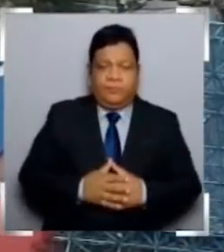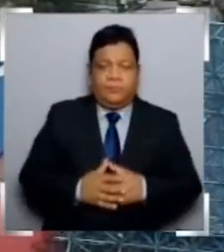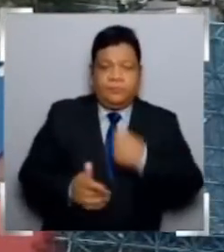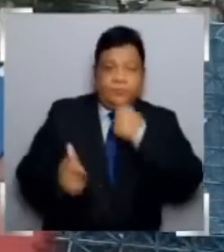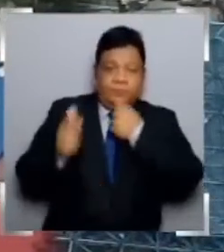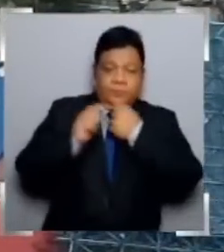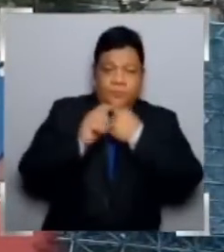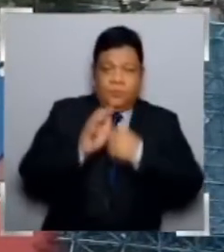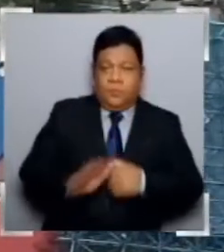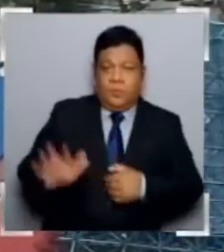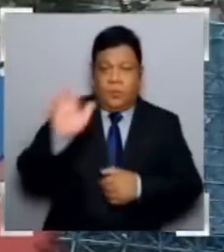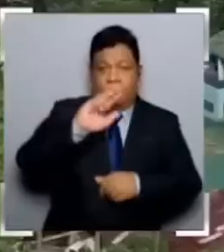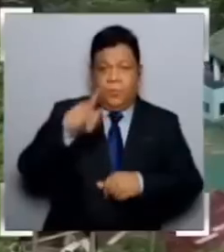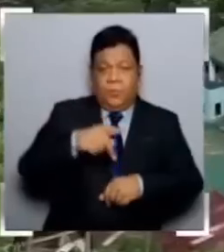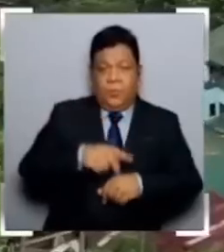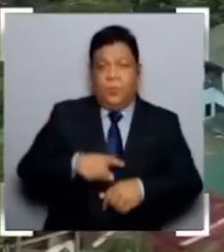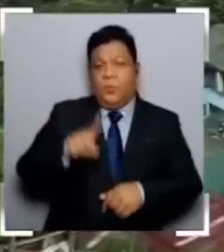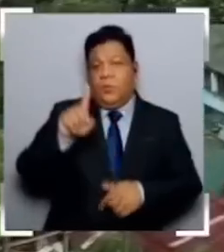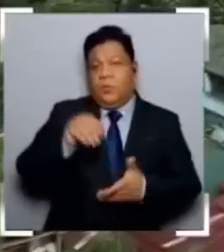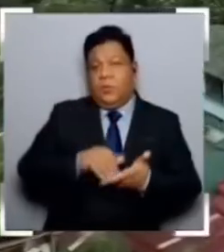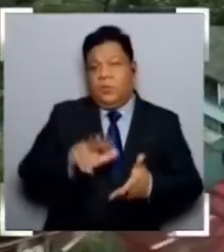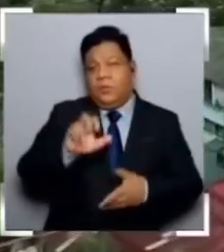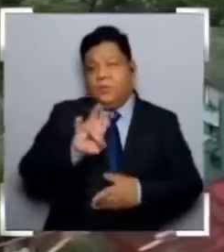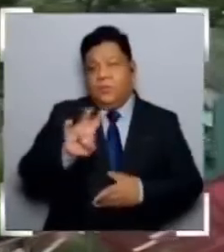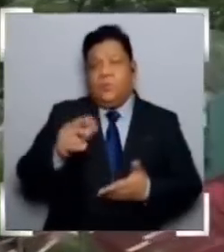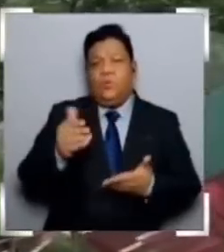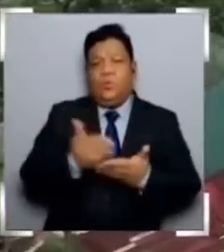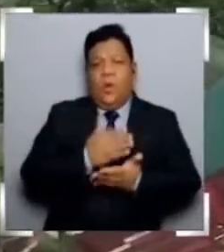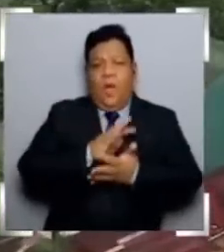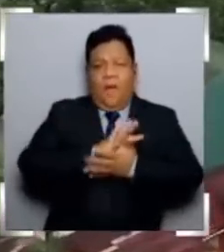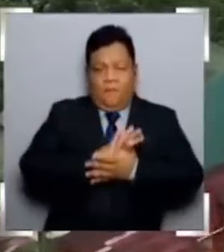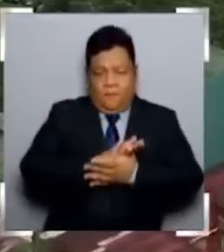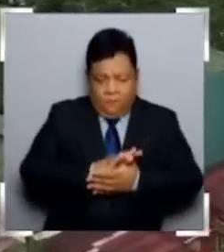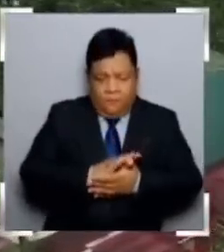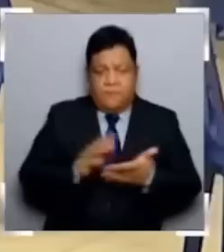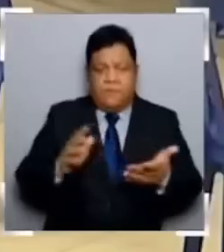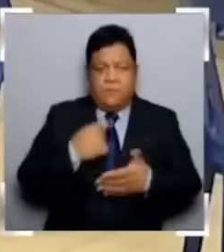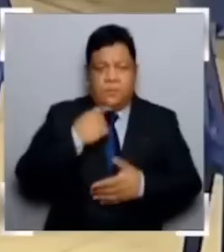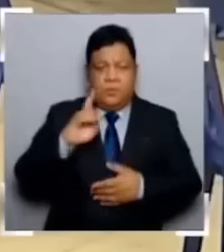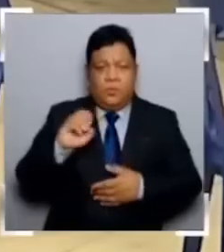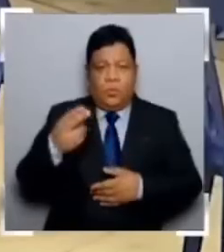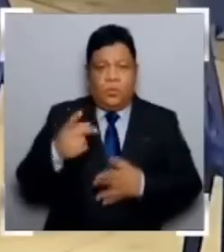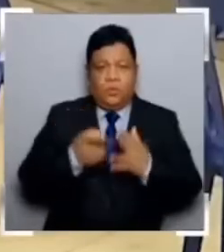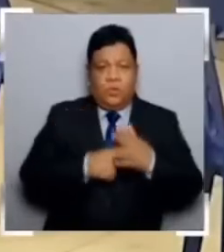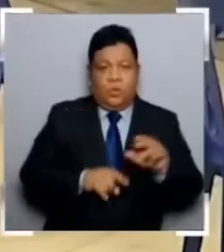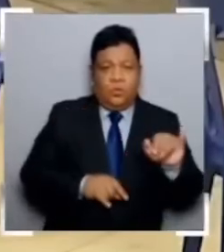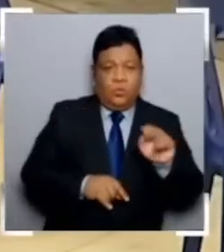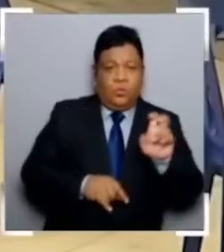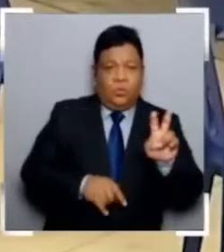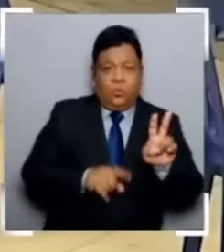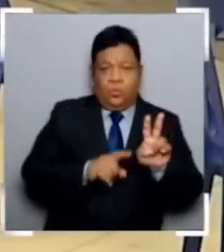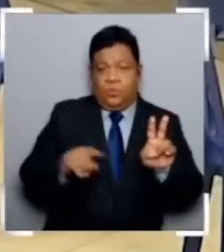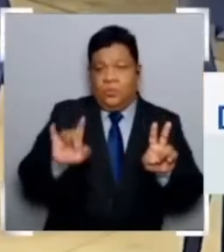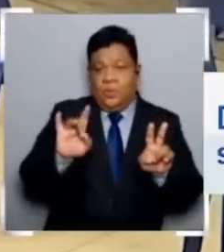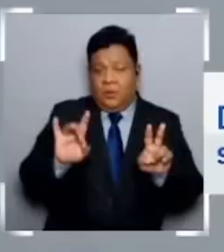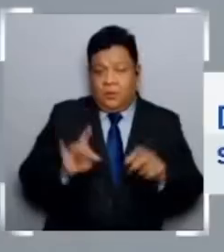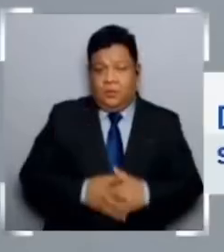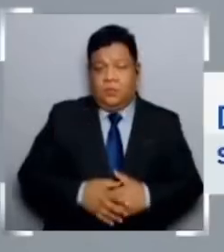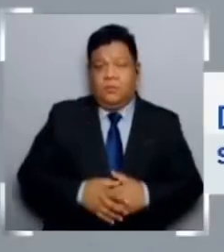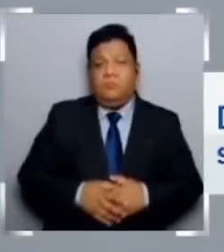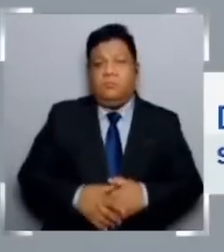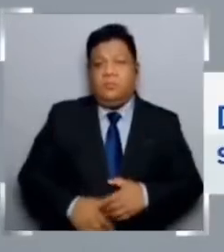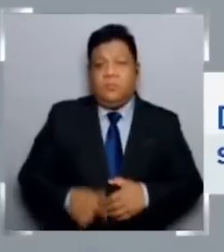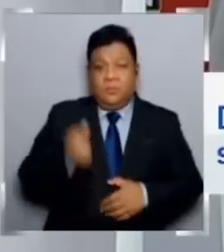1,377 ang naitalang bagong kaso batay sa datos ng DOH mula June 2 hanggang 8. 197 ang average kada araw